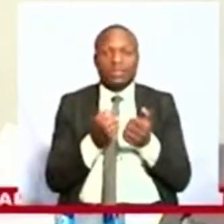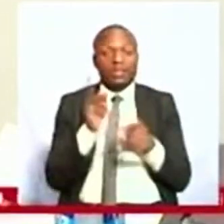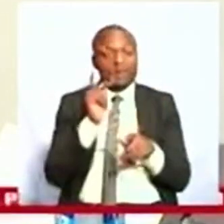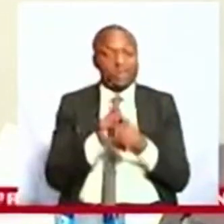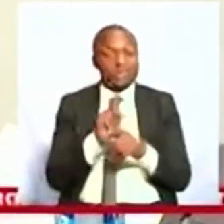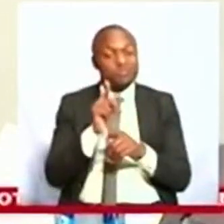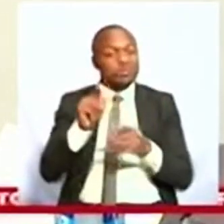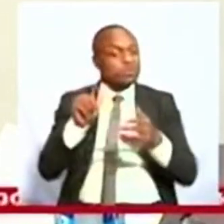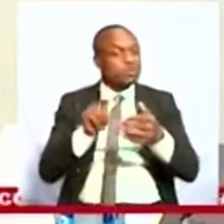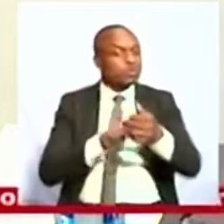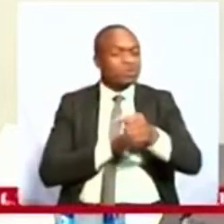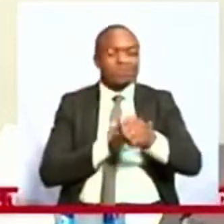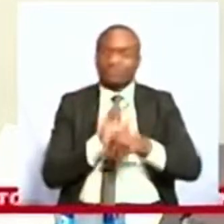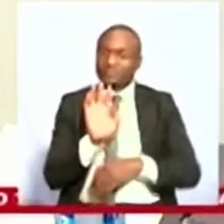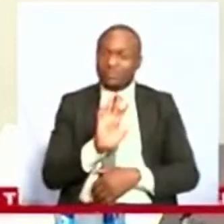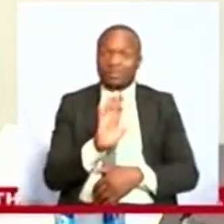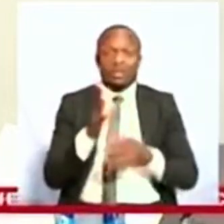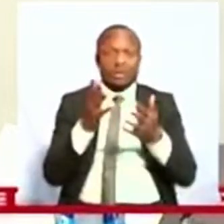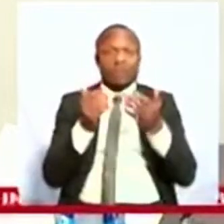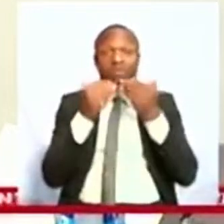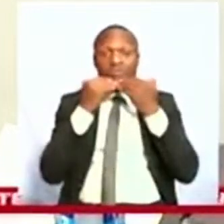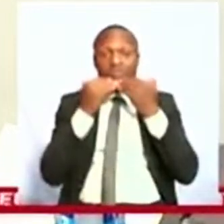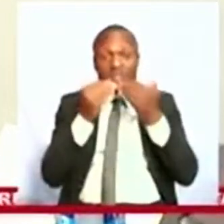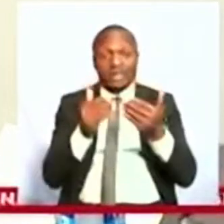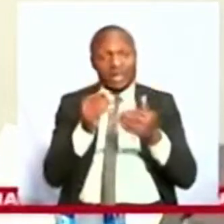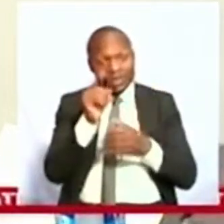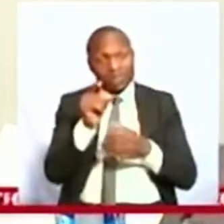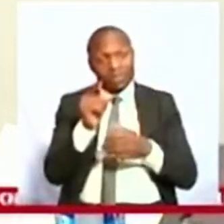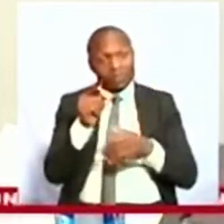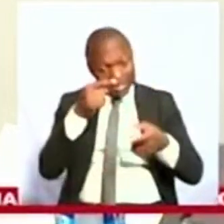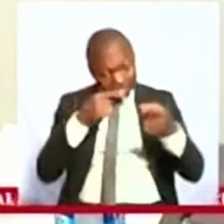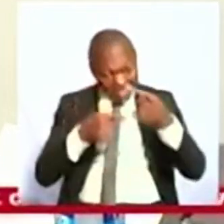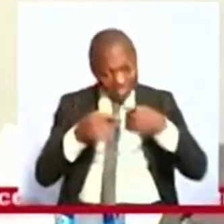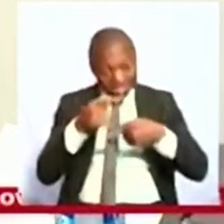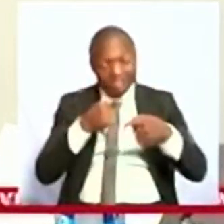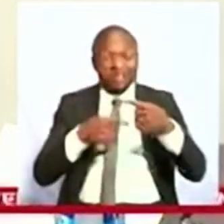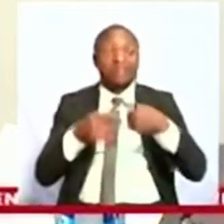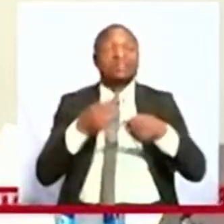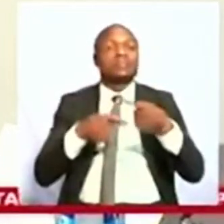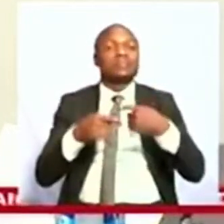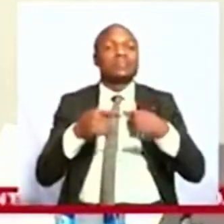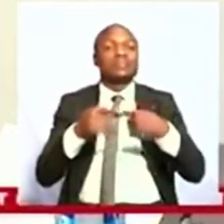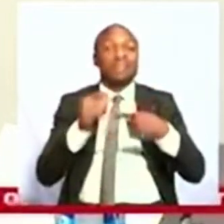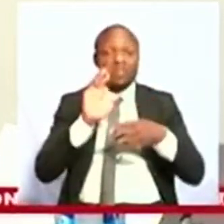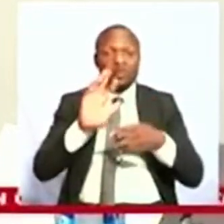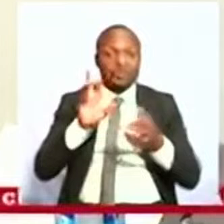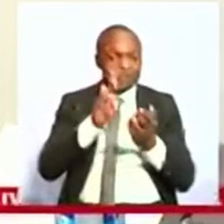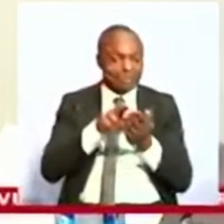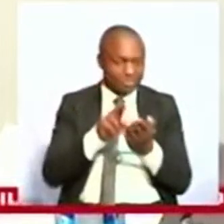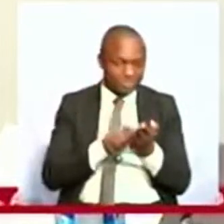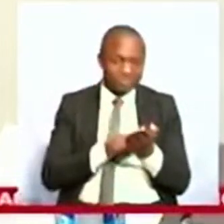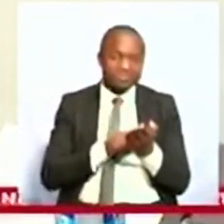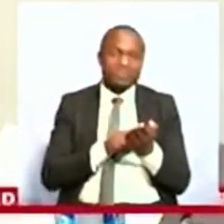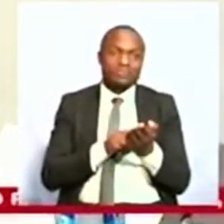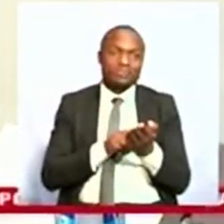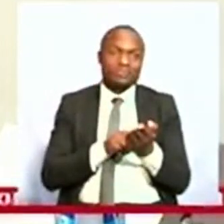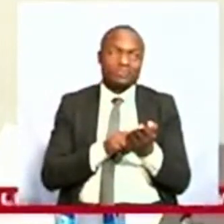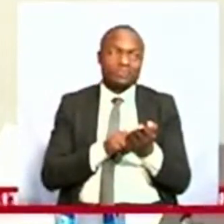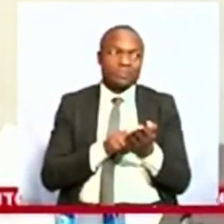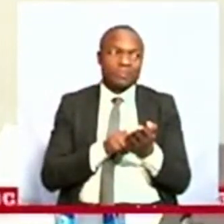you longer. I want just to thank you for your presence and your submission, and I